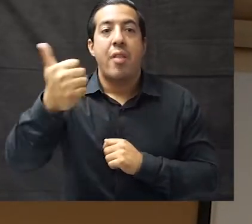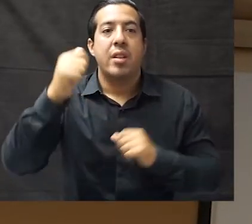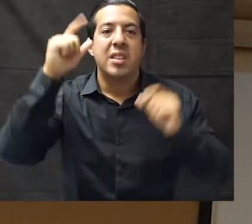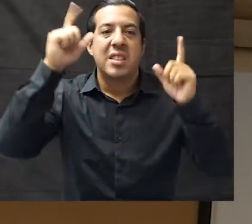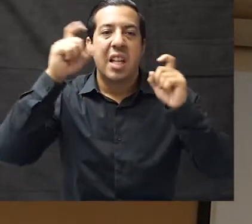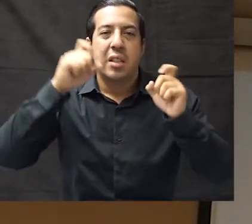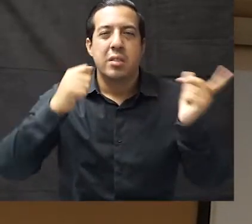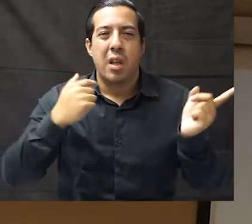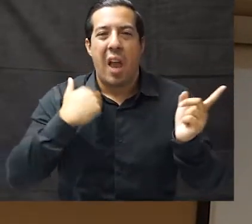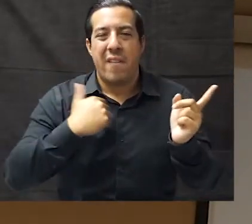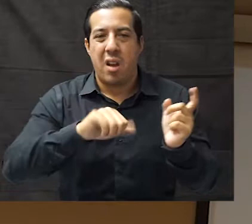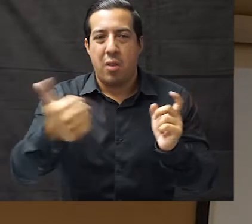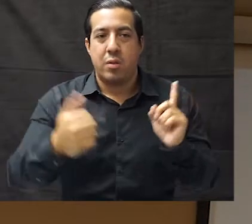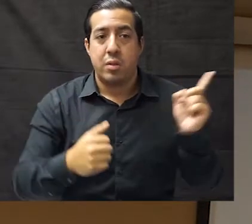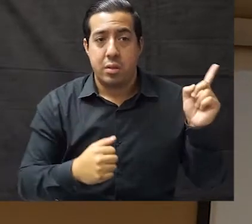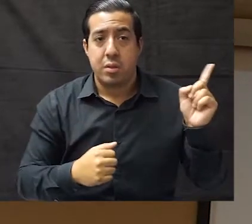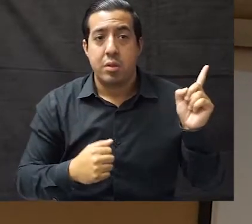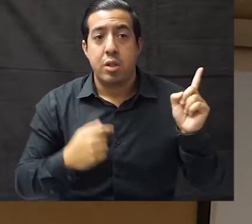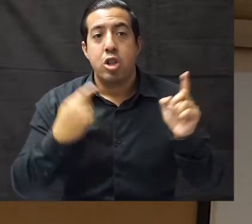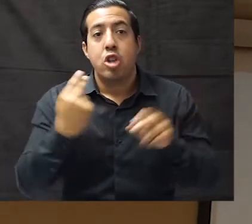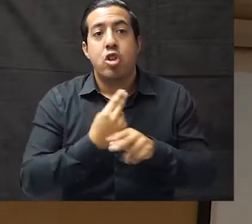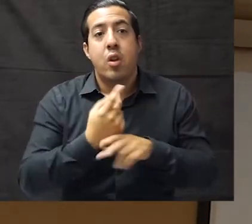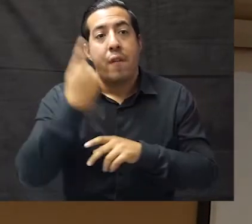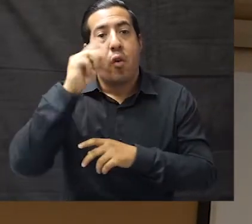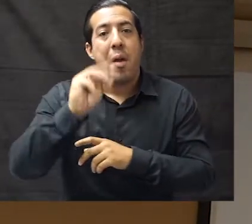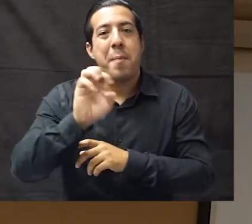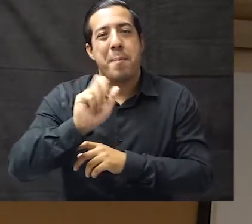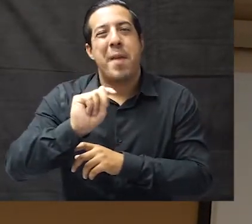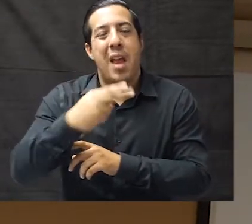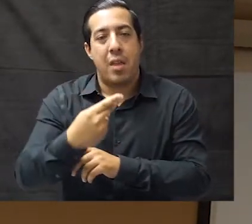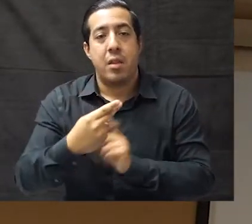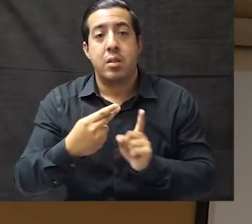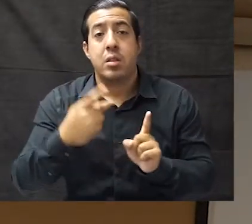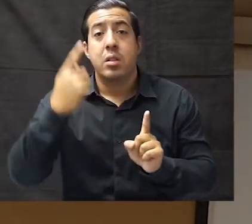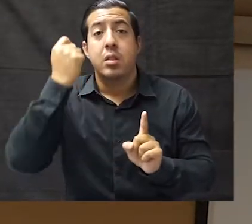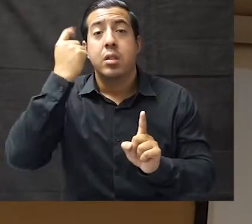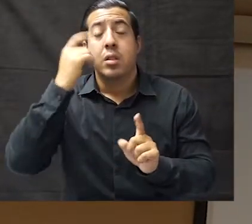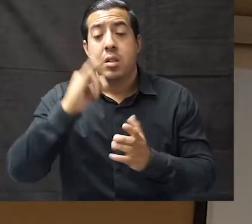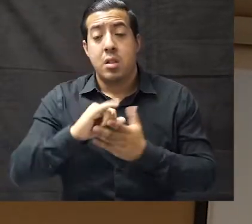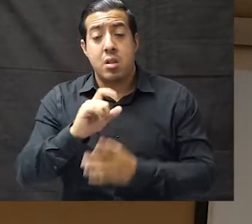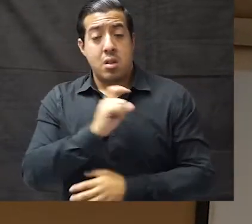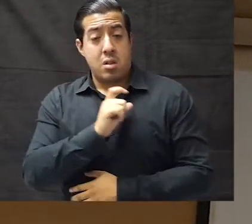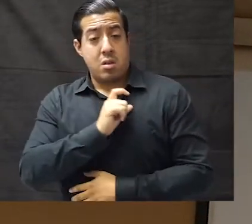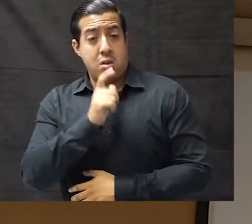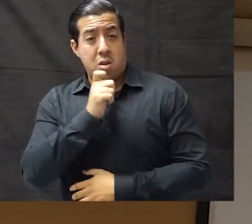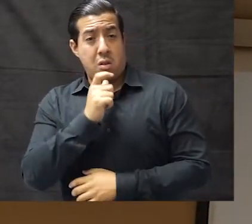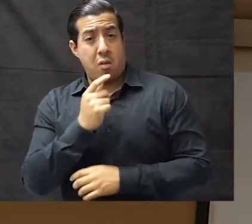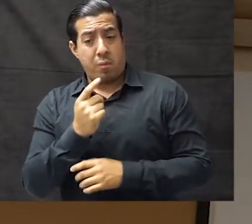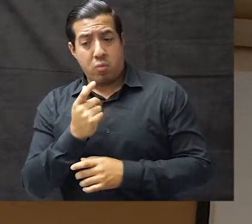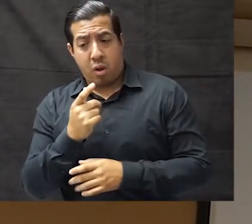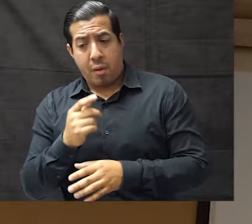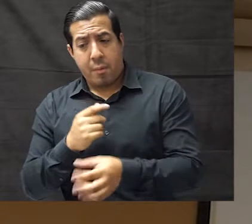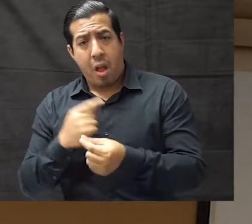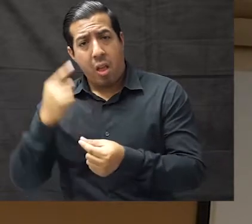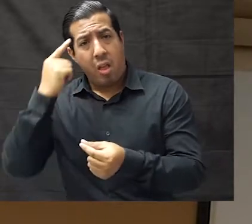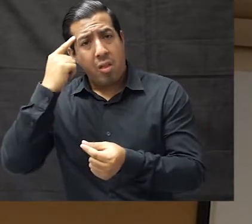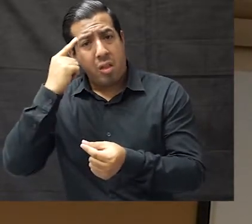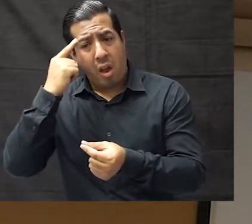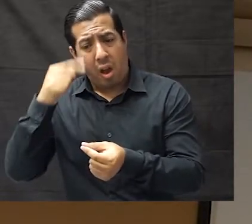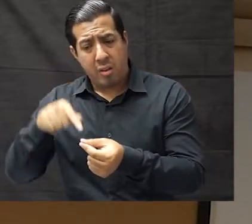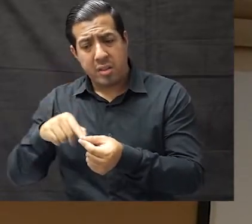looks like it's methamphetamine. So he thought it was methamphetamine from that field tester. So this is why we've talked with officers and why we don't do field